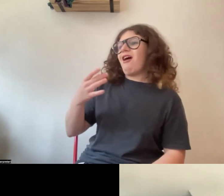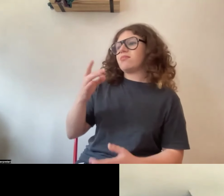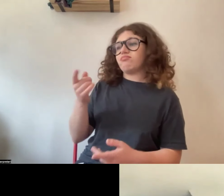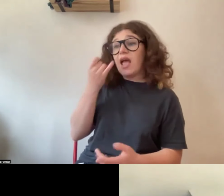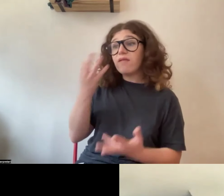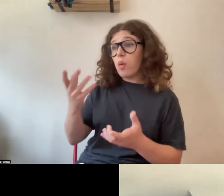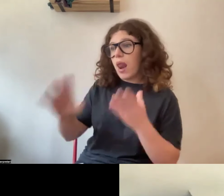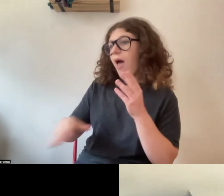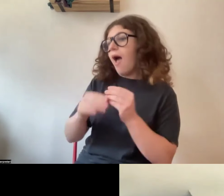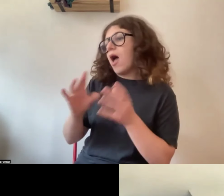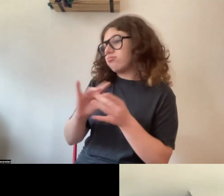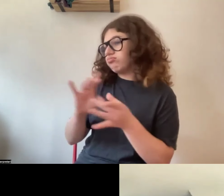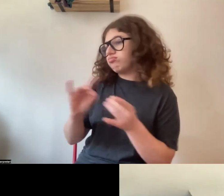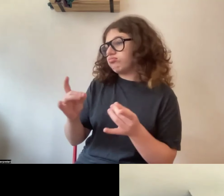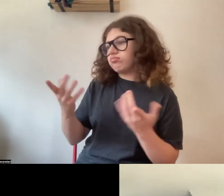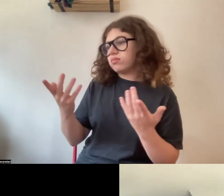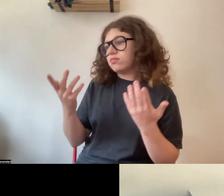what has been said.